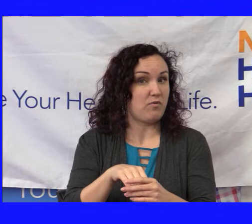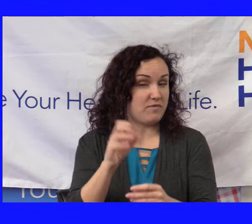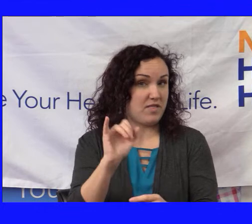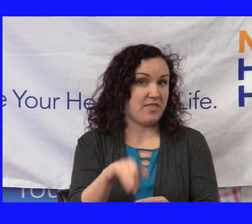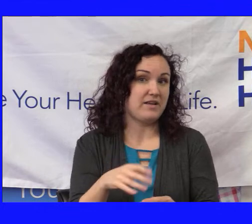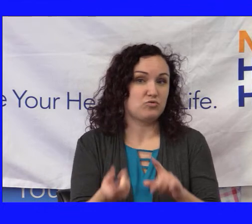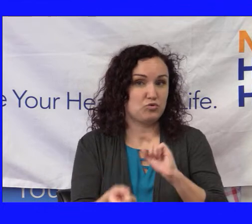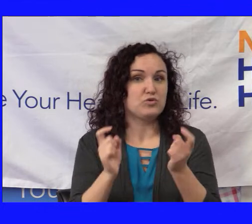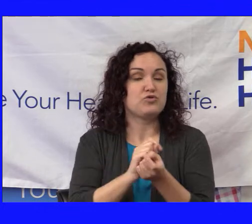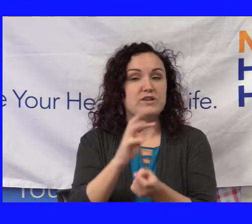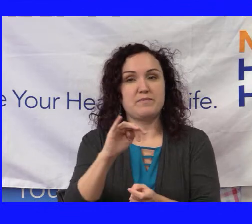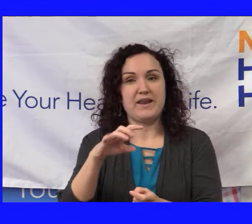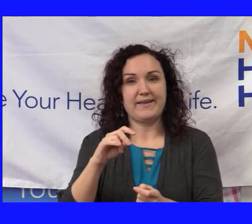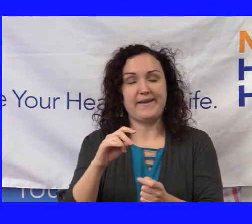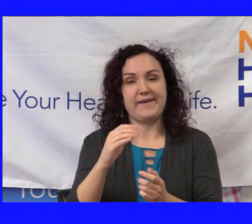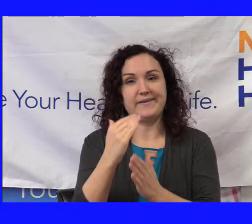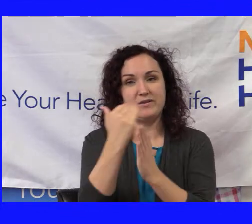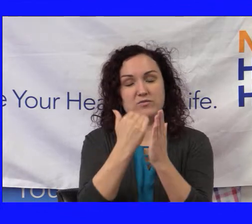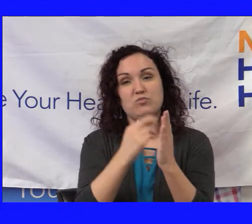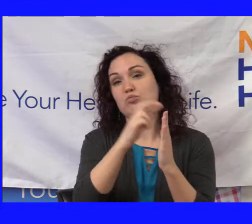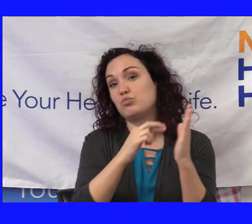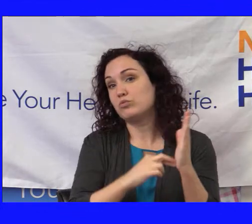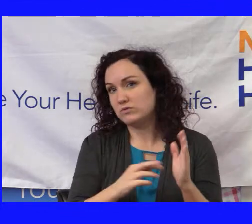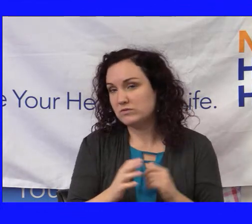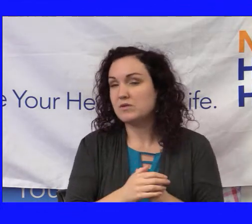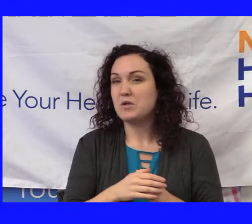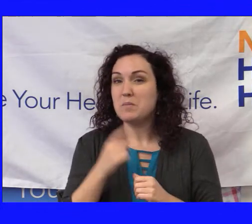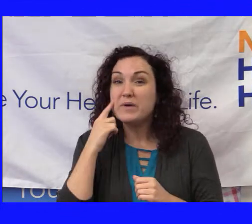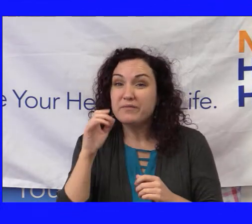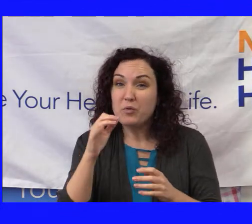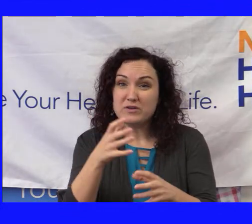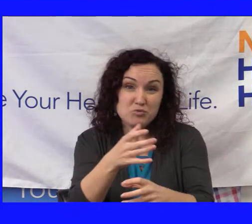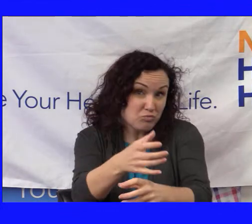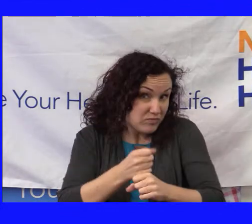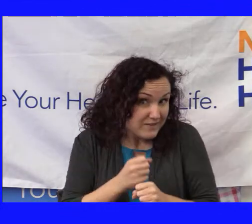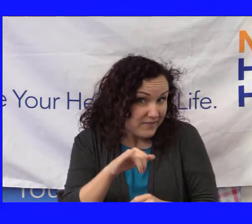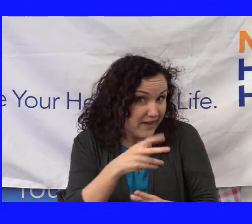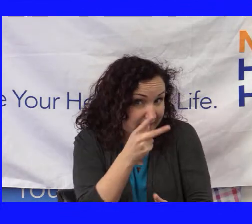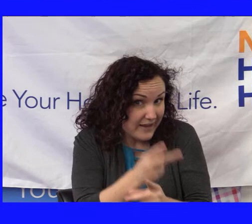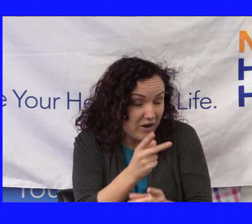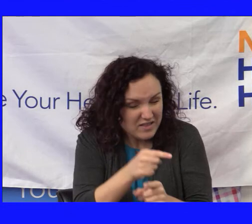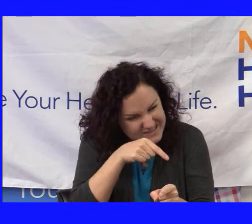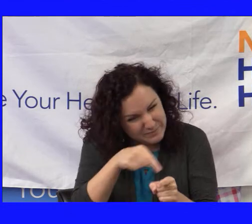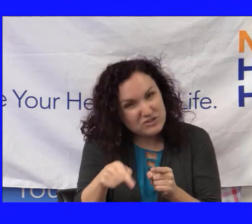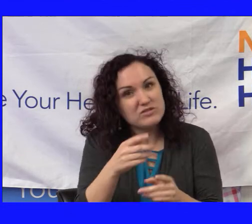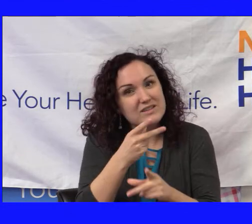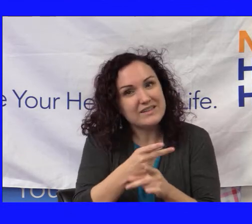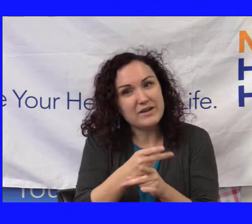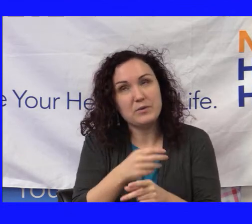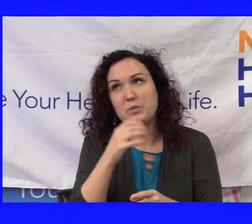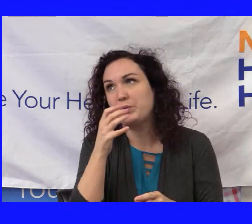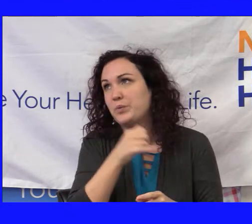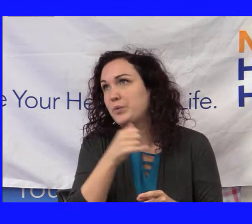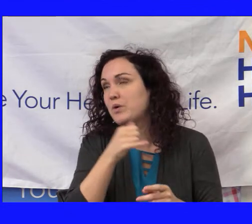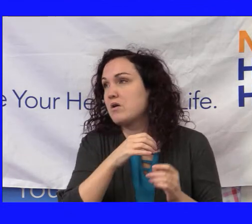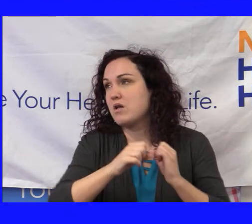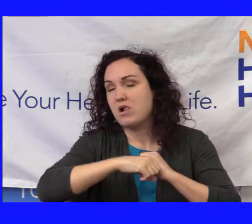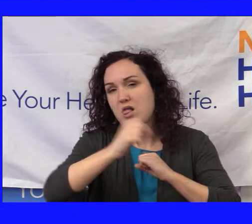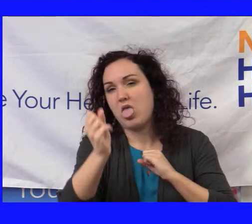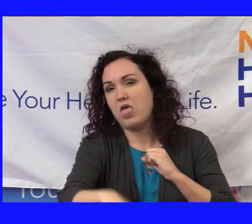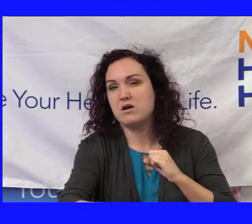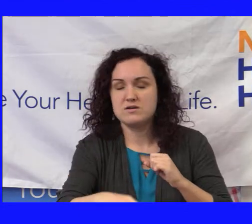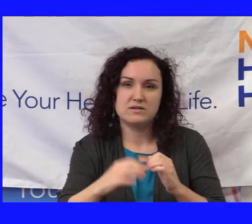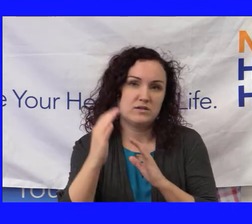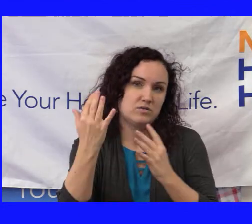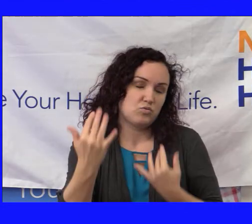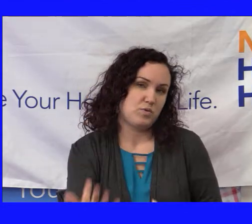change the Medicaid guidelines. But to get that care that's specialized can be a very long wait. There's no